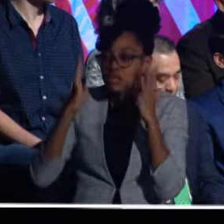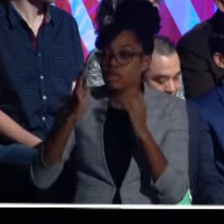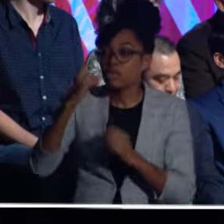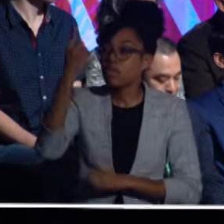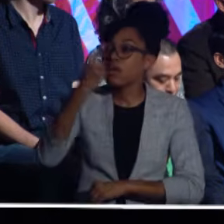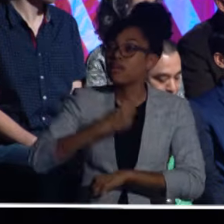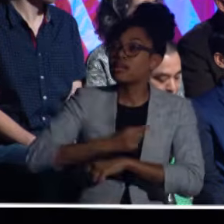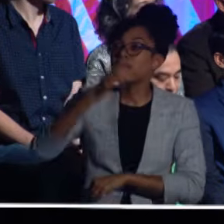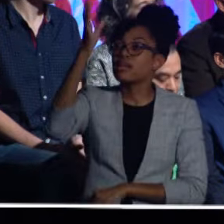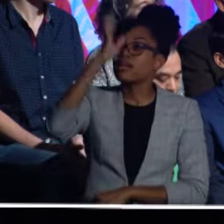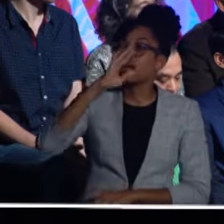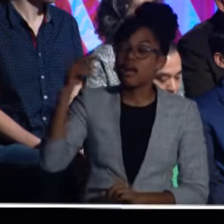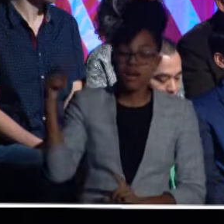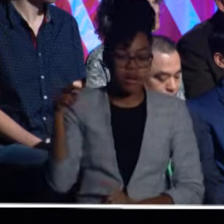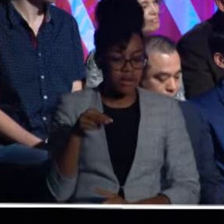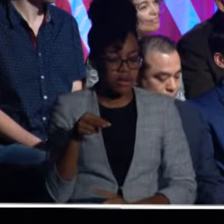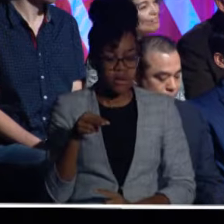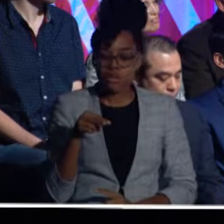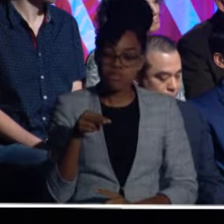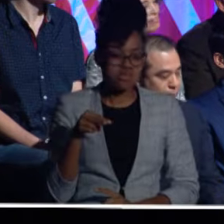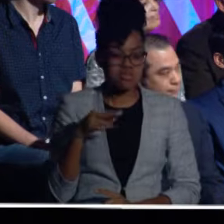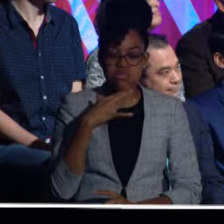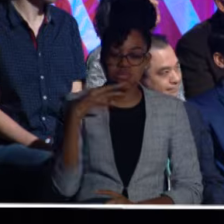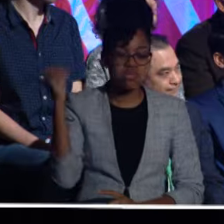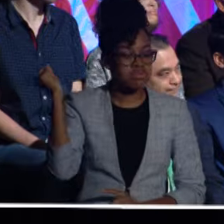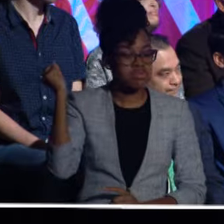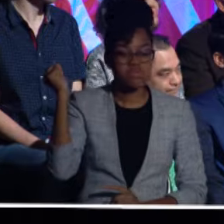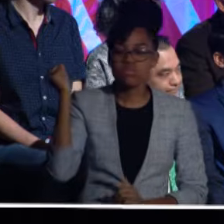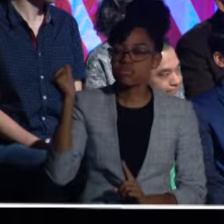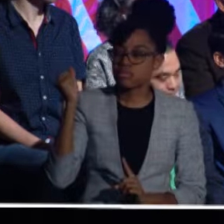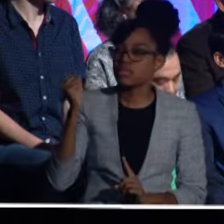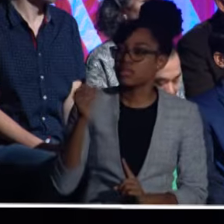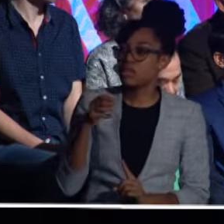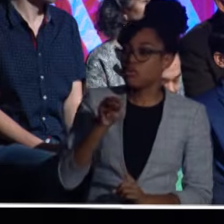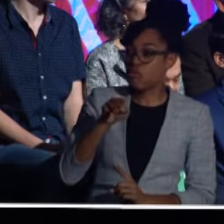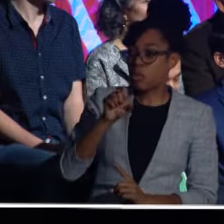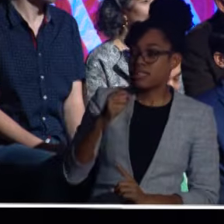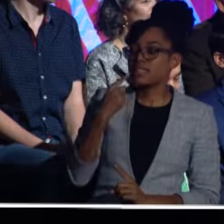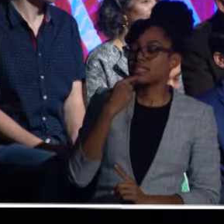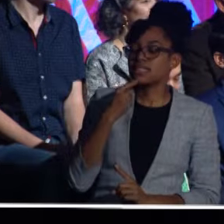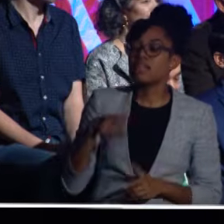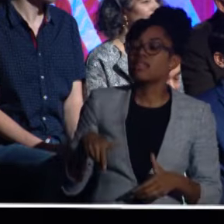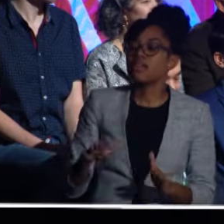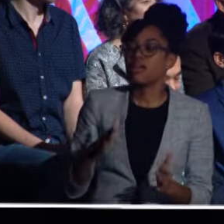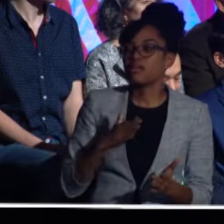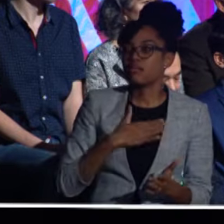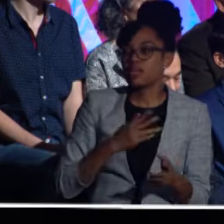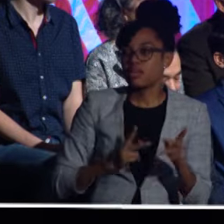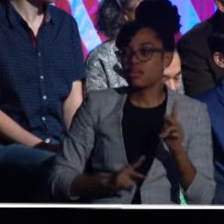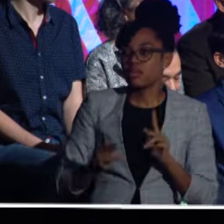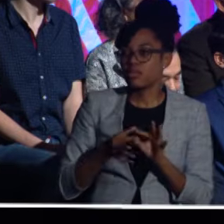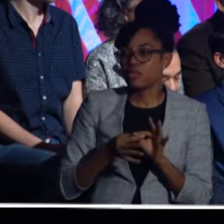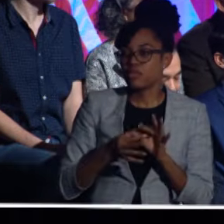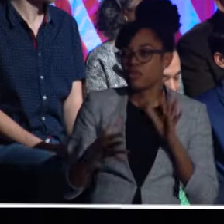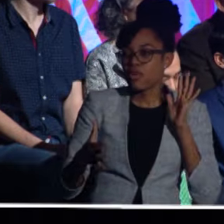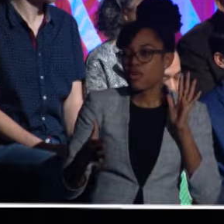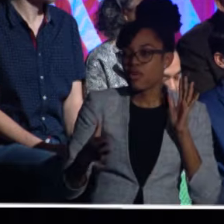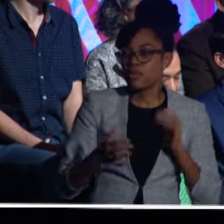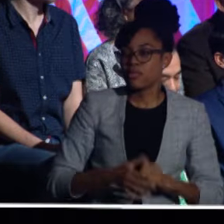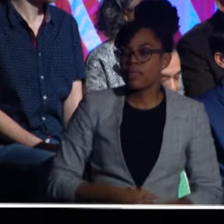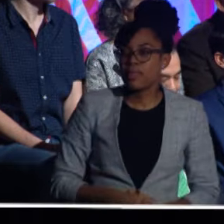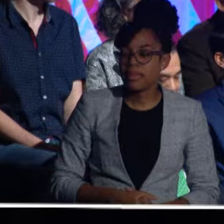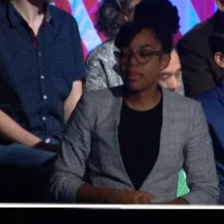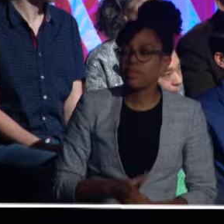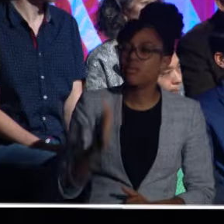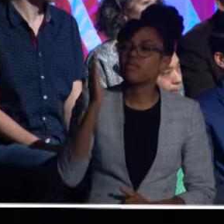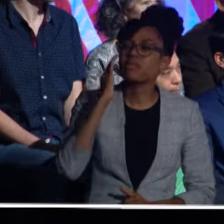all Moses could say anymore was, "Let my people go." Whether the groans of "let us go" come from